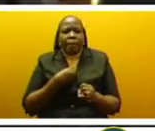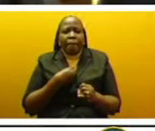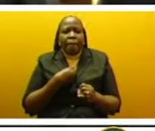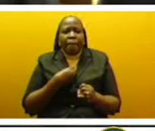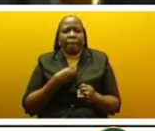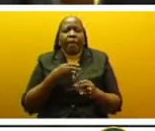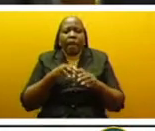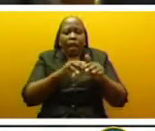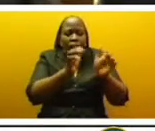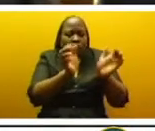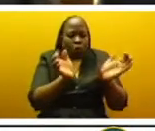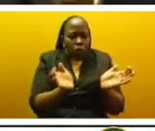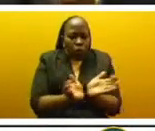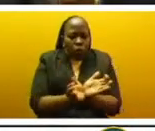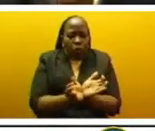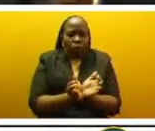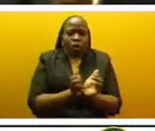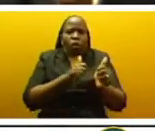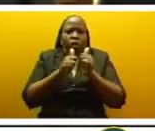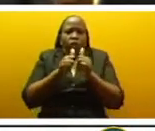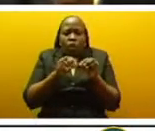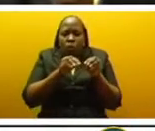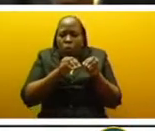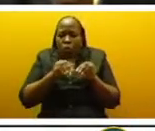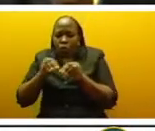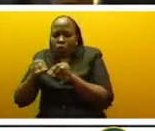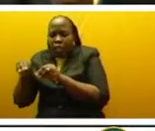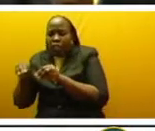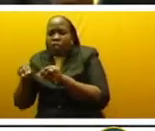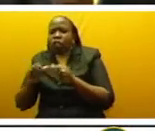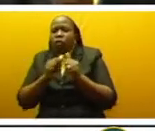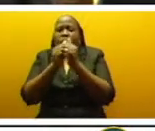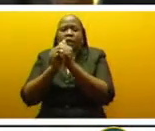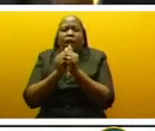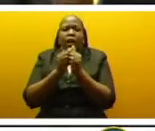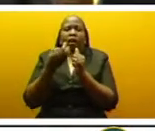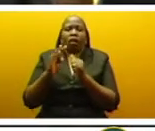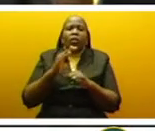that is moving together all the time